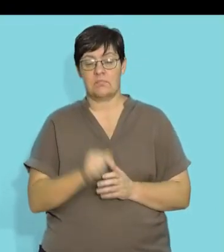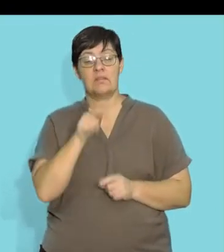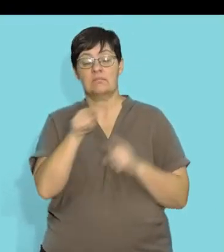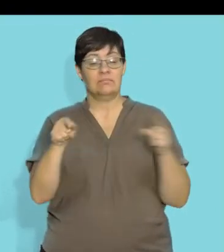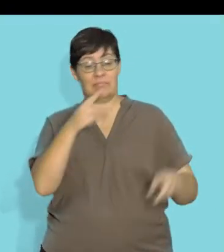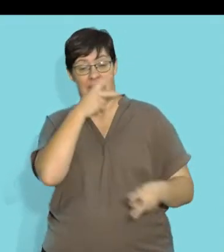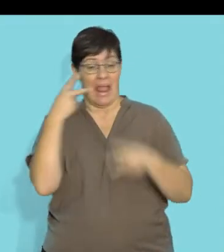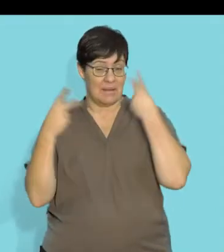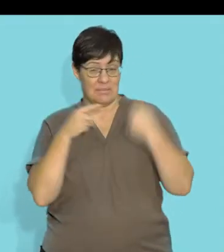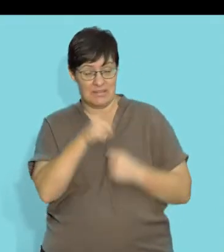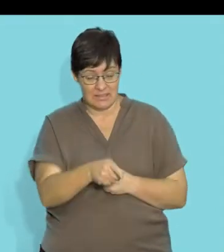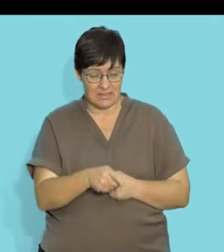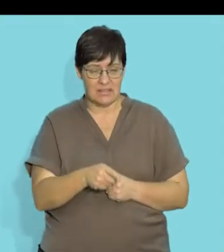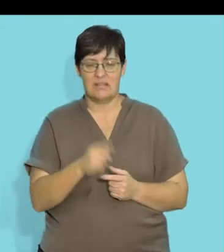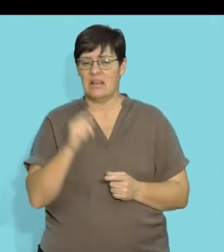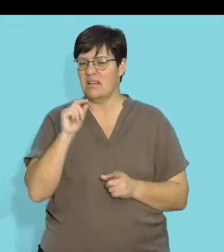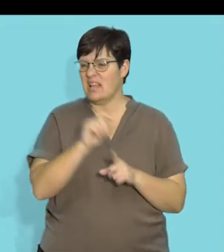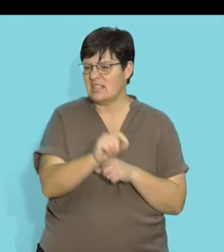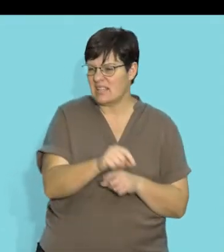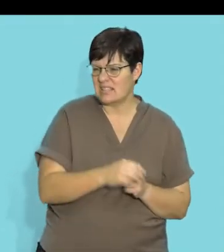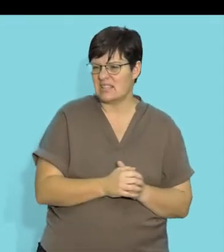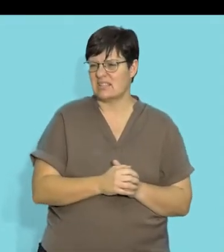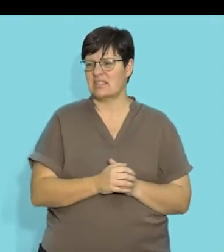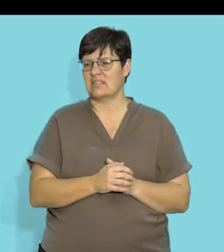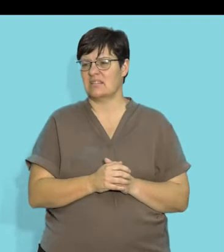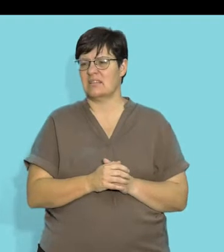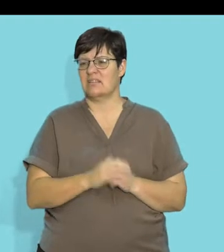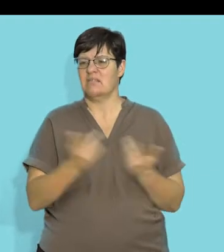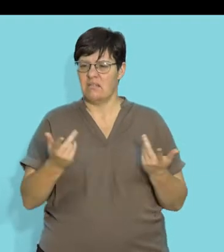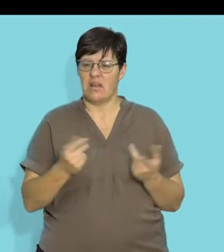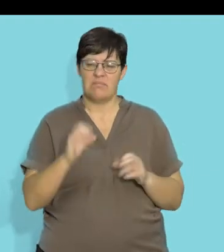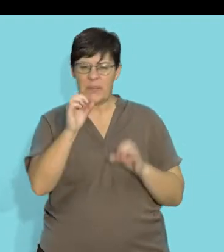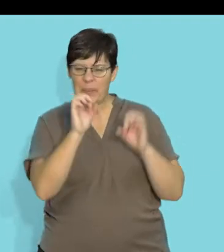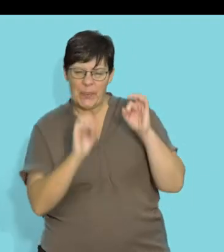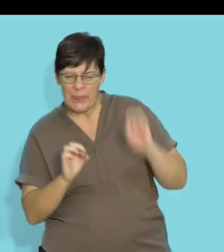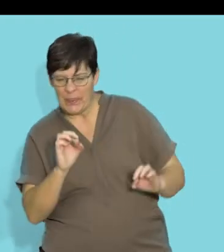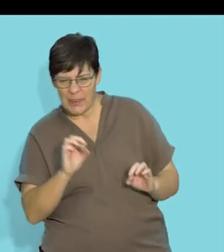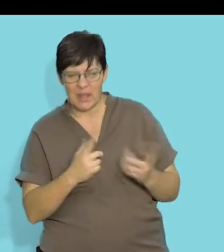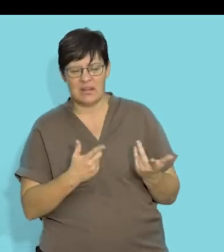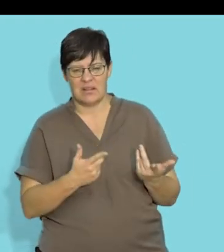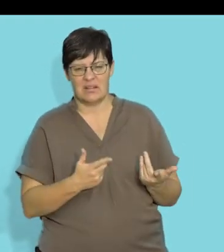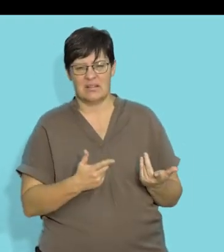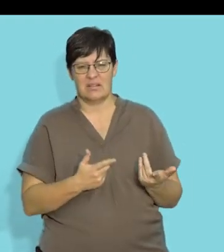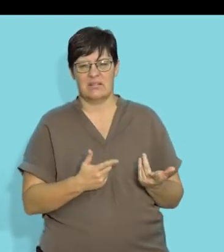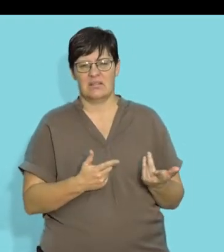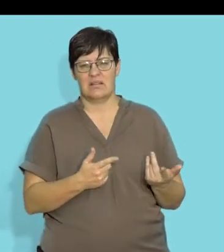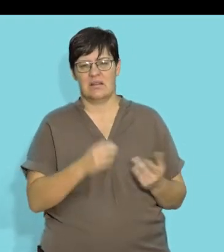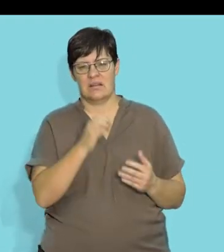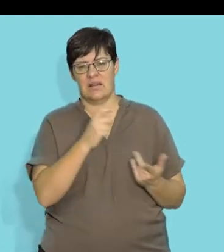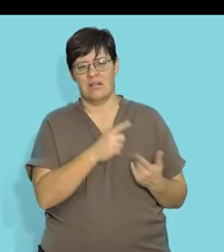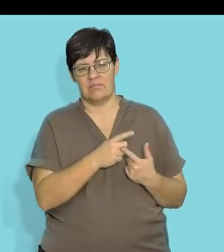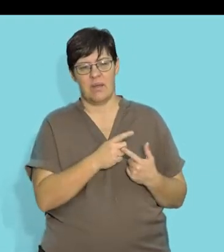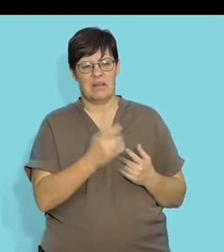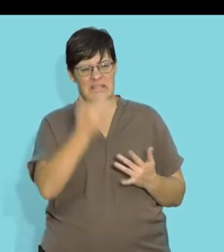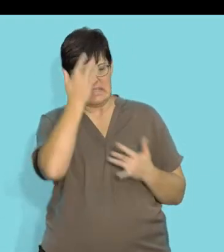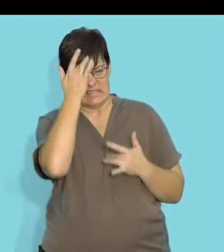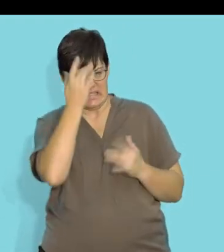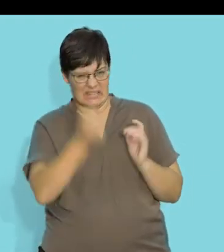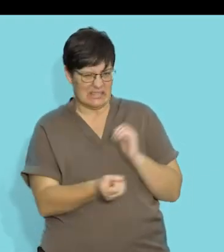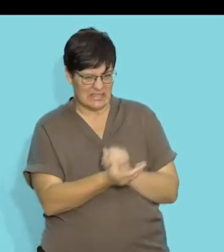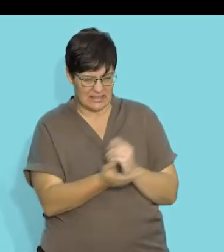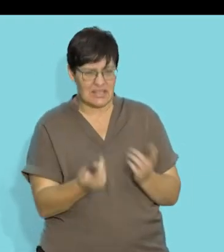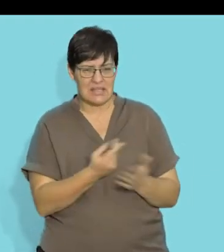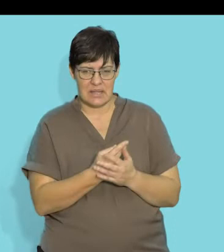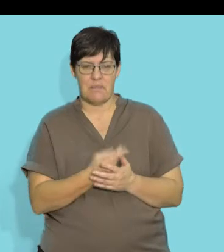So these enemies, as I mentioned, could include insects, pathogenic microorganisms, so these are microorganisms that cause